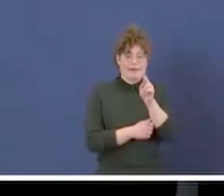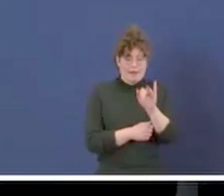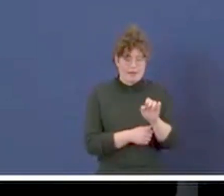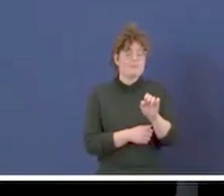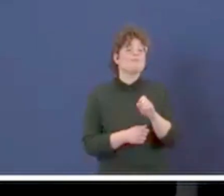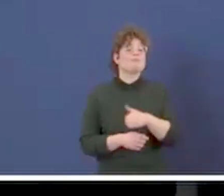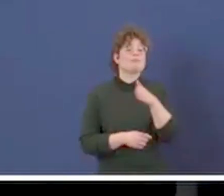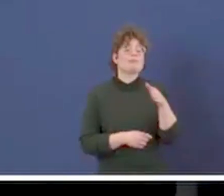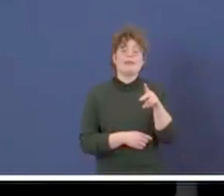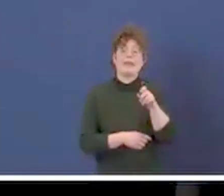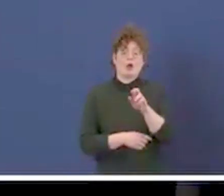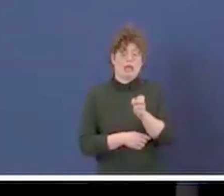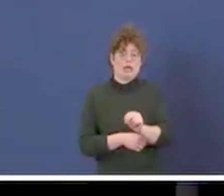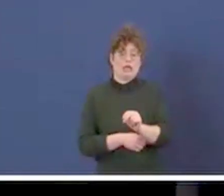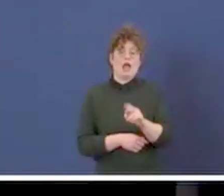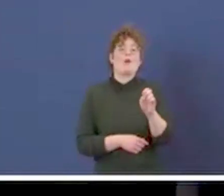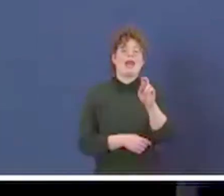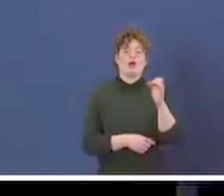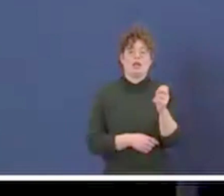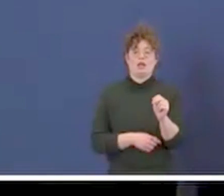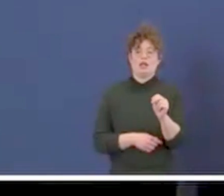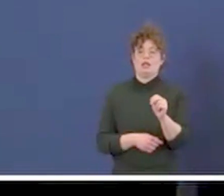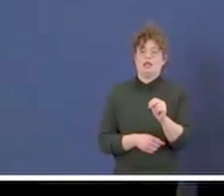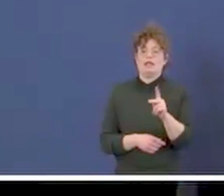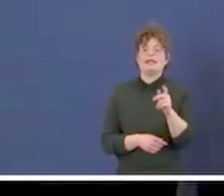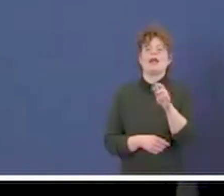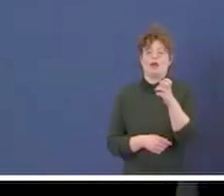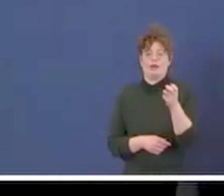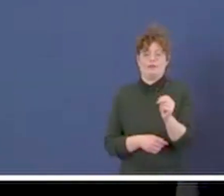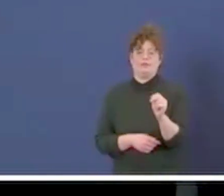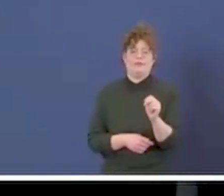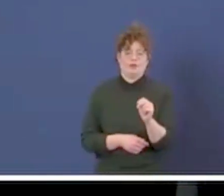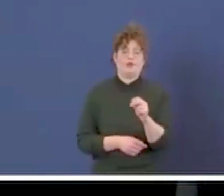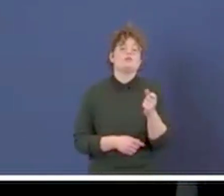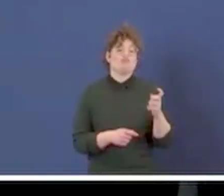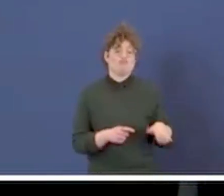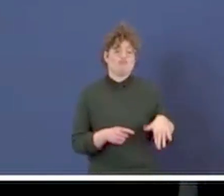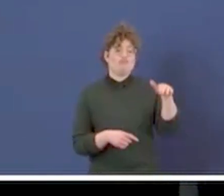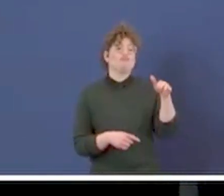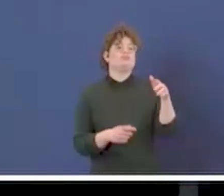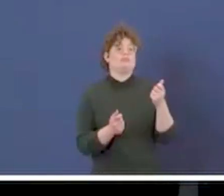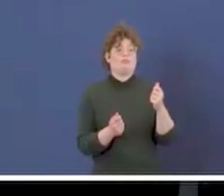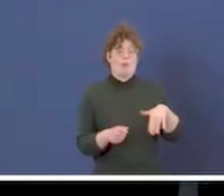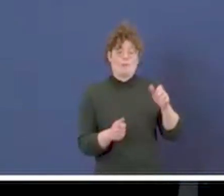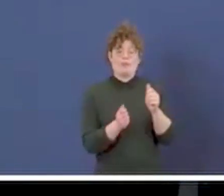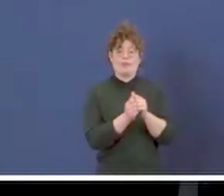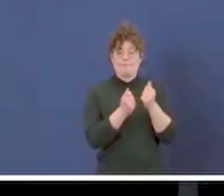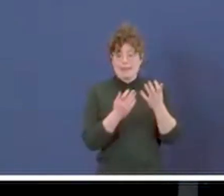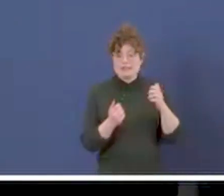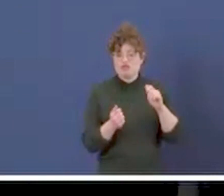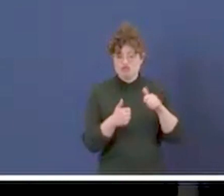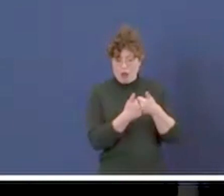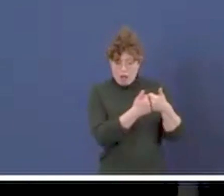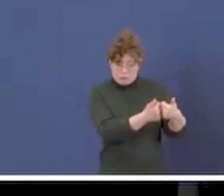Karen, we'll go to you. You hold a unique perspective, having grown up with many of the challenges we're here to discuss today. And